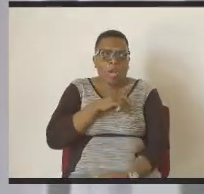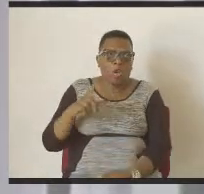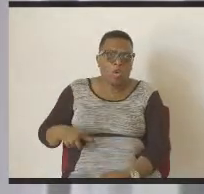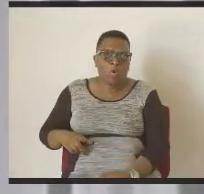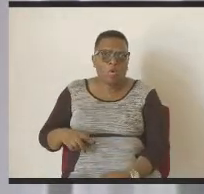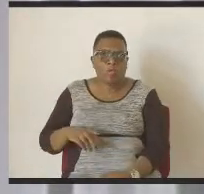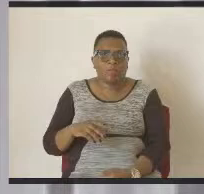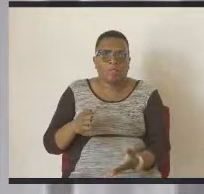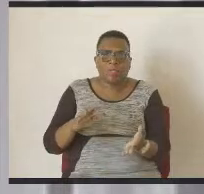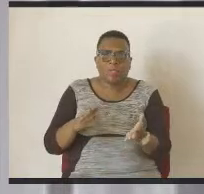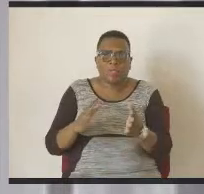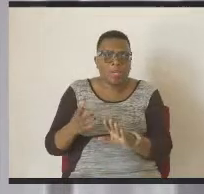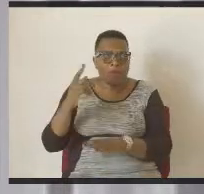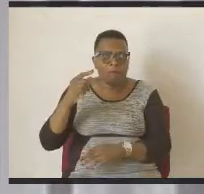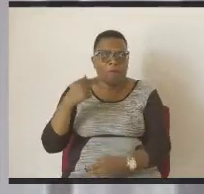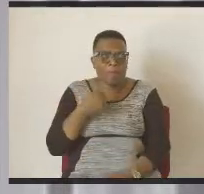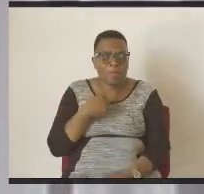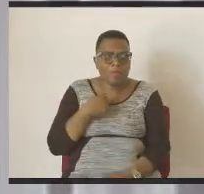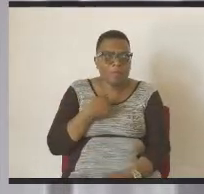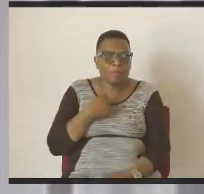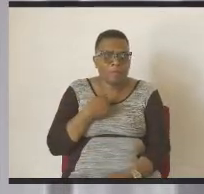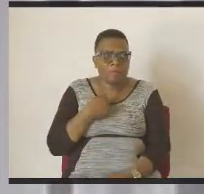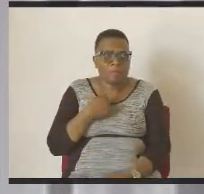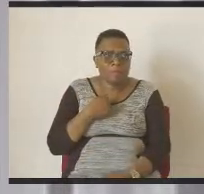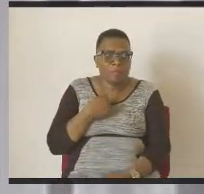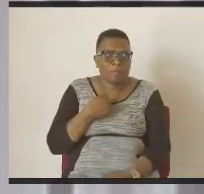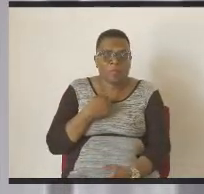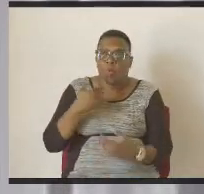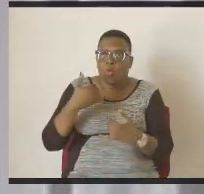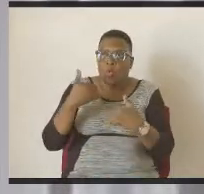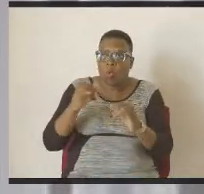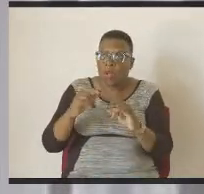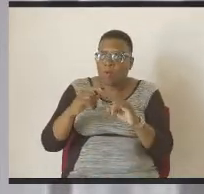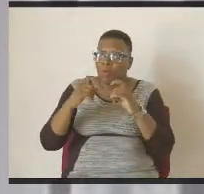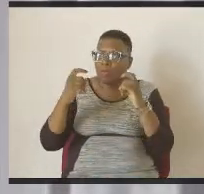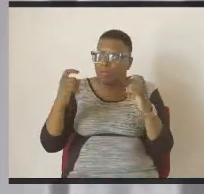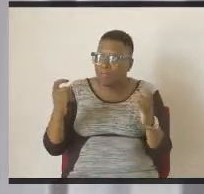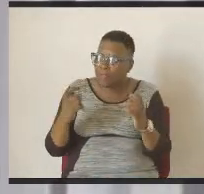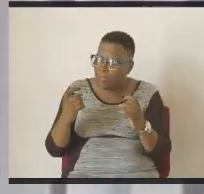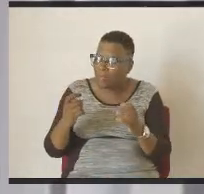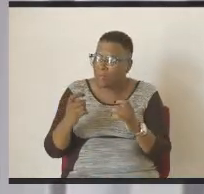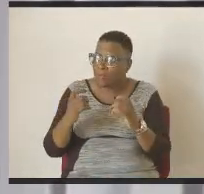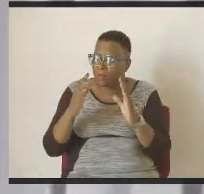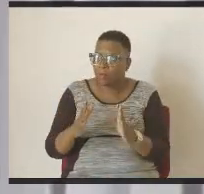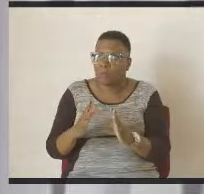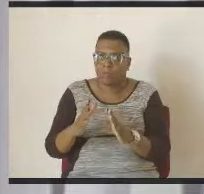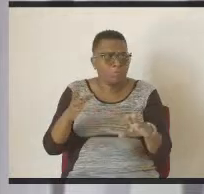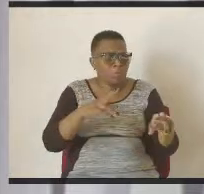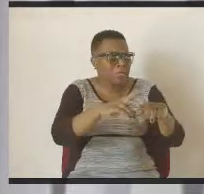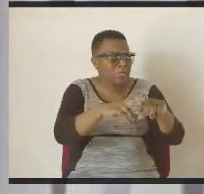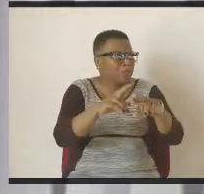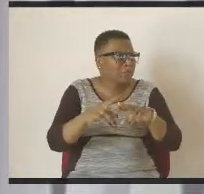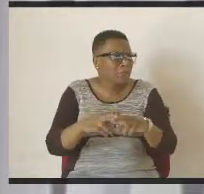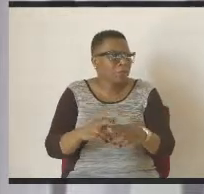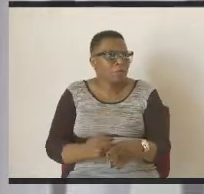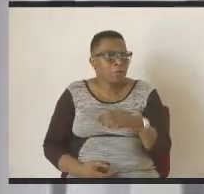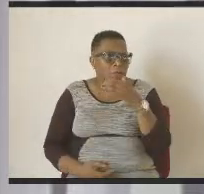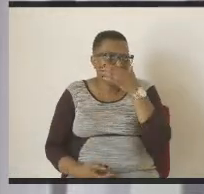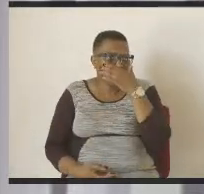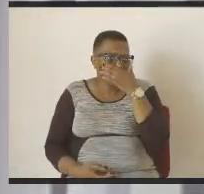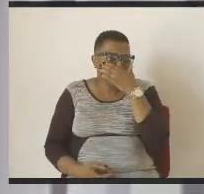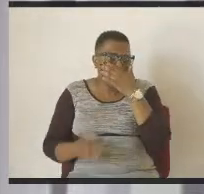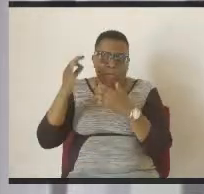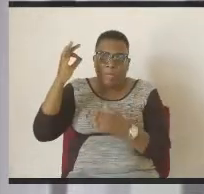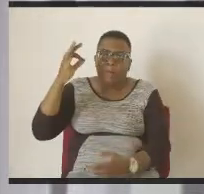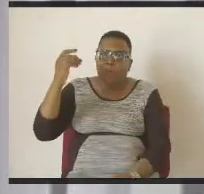me, undeserving, while we were yet sinners? Hallelujah. Go ahead and sit. You may have a seat as our pastor